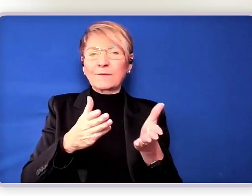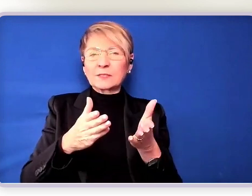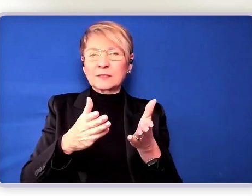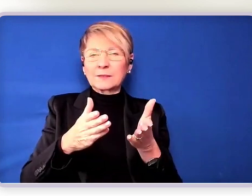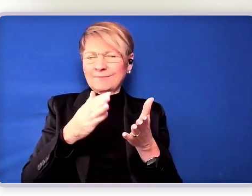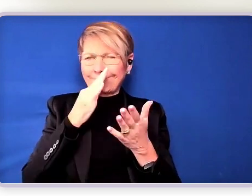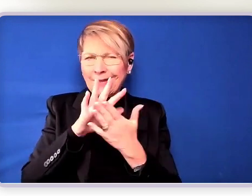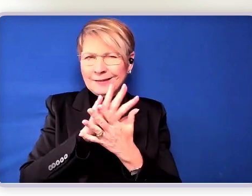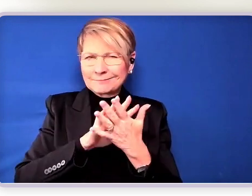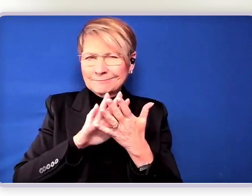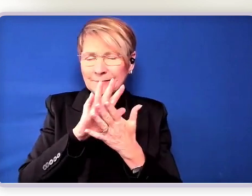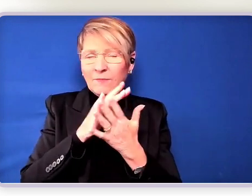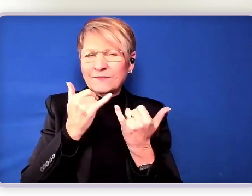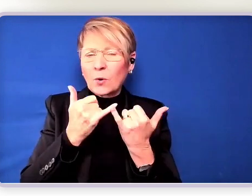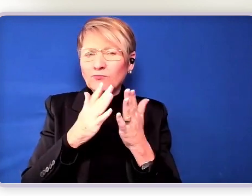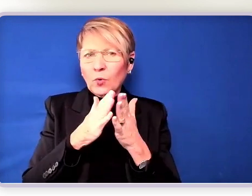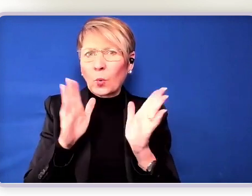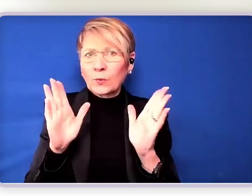imagine, education,